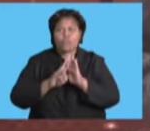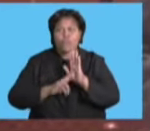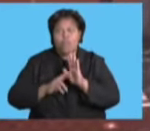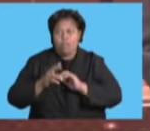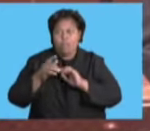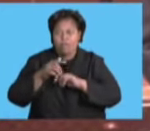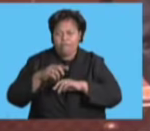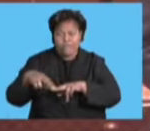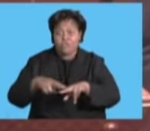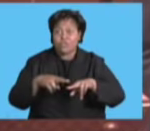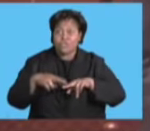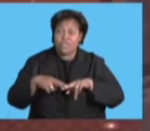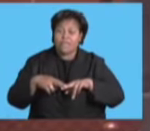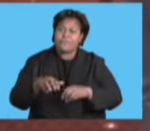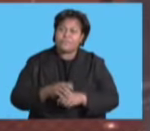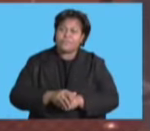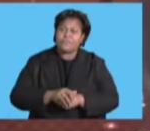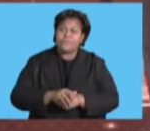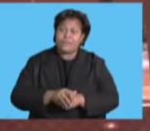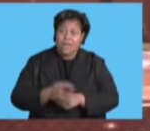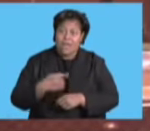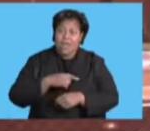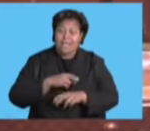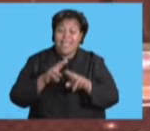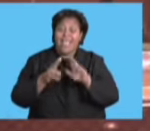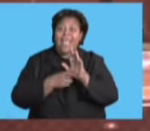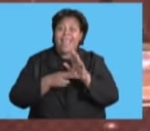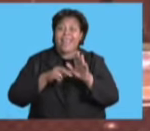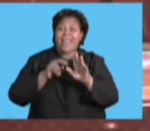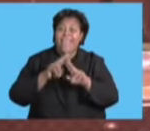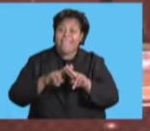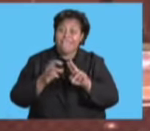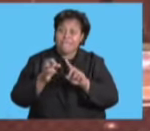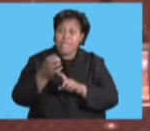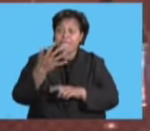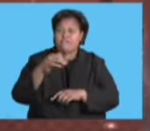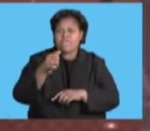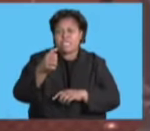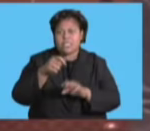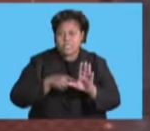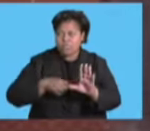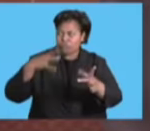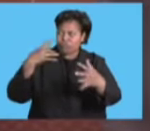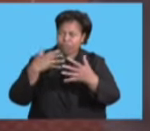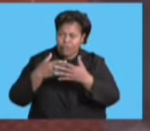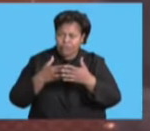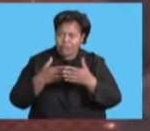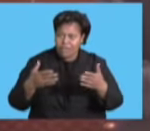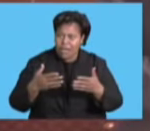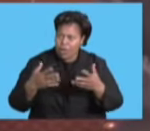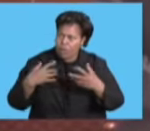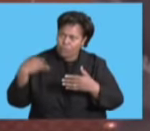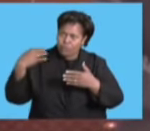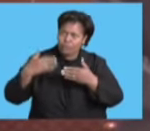For the 56-year-old National Federation Party and I, who have survived and emerged unscratched in terms of maintaining